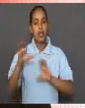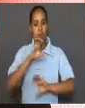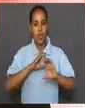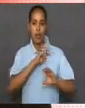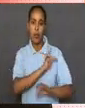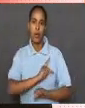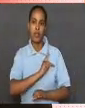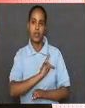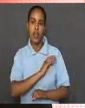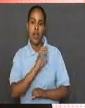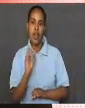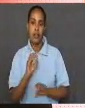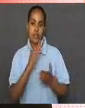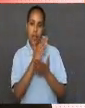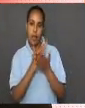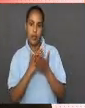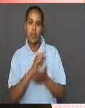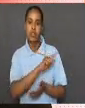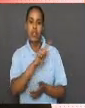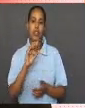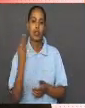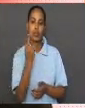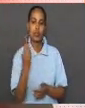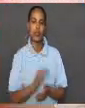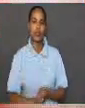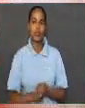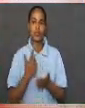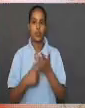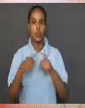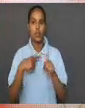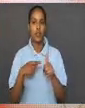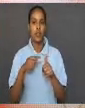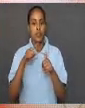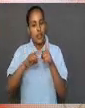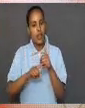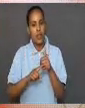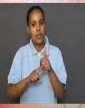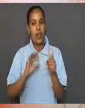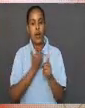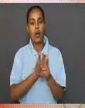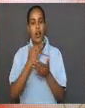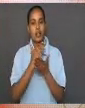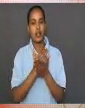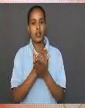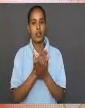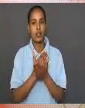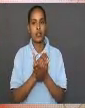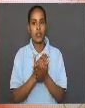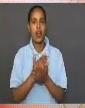of their chemical properties and some of their uses. This brings us to the end of our